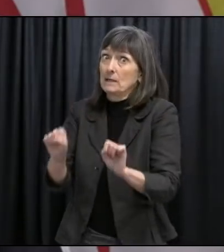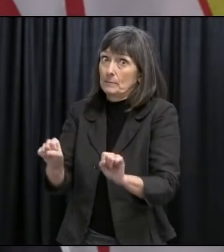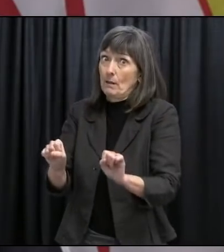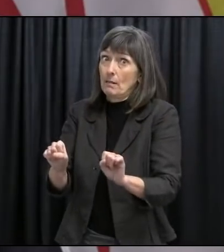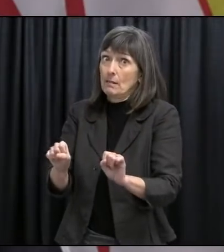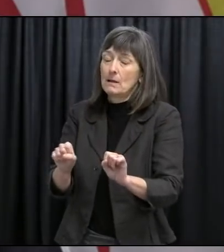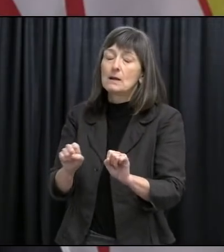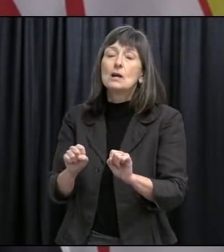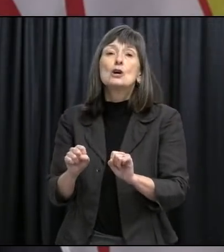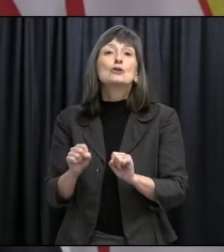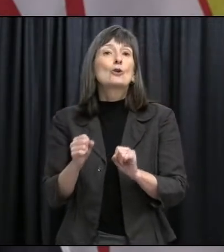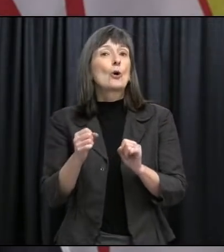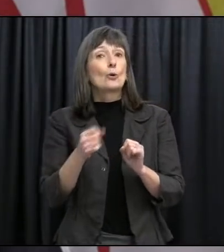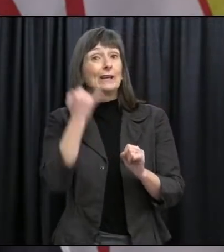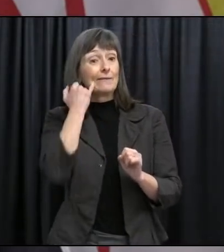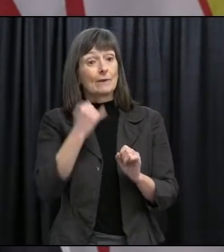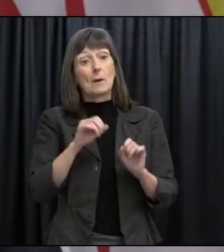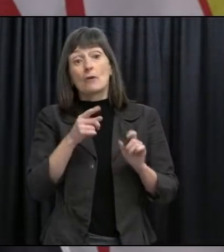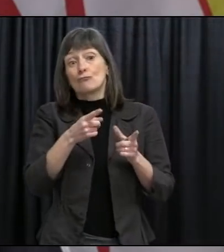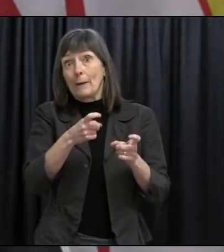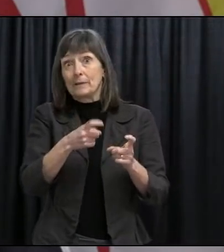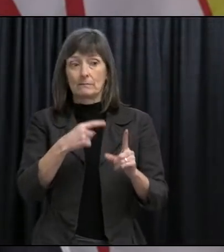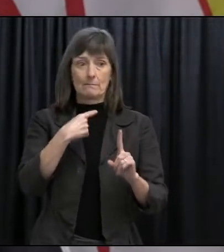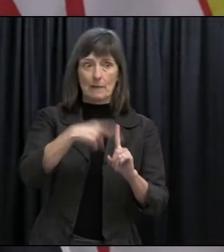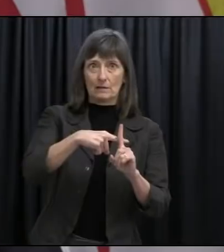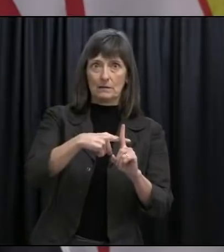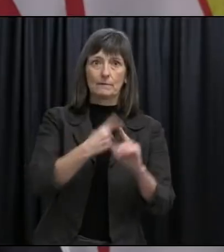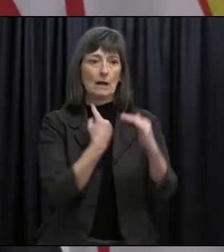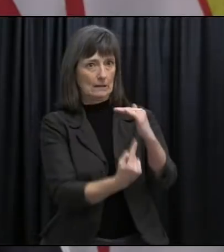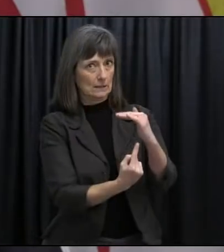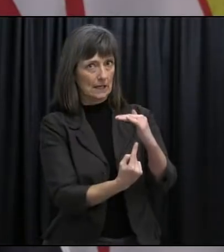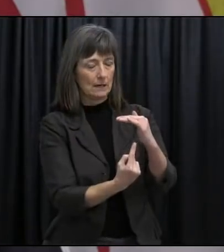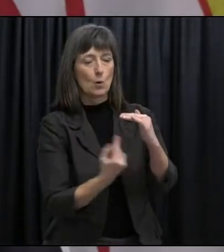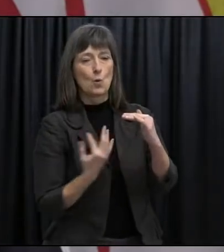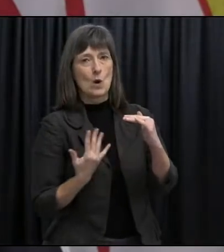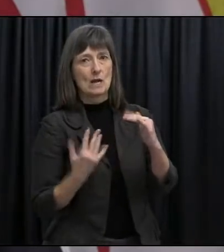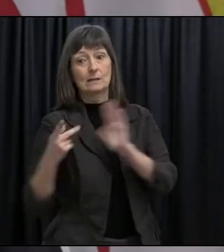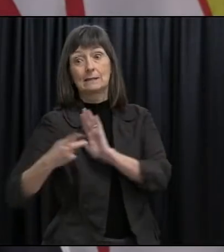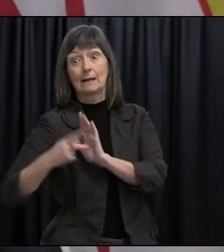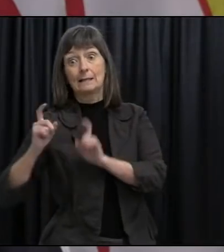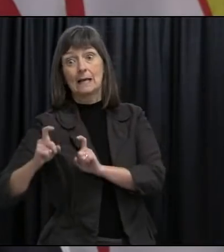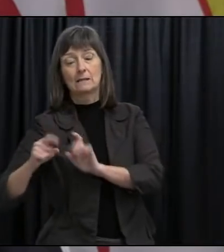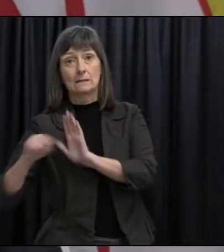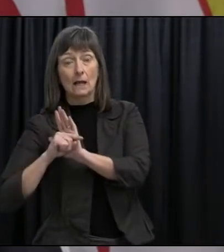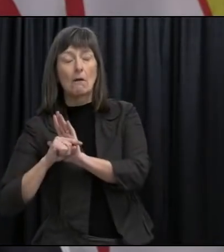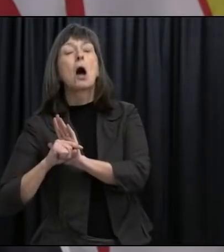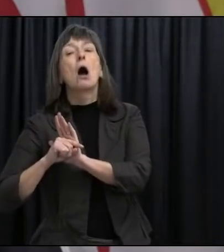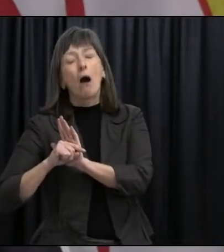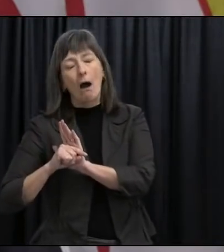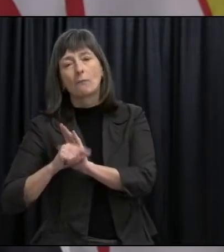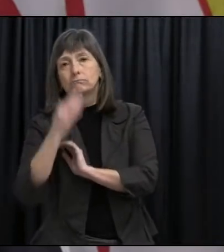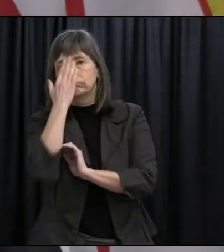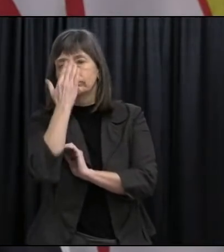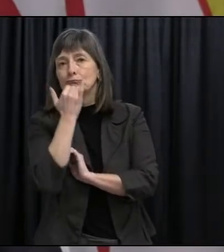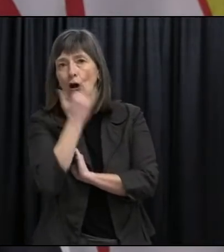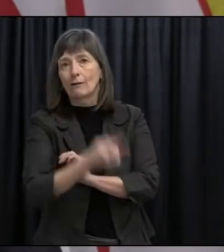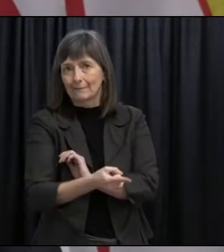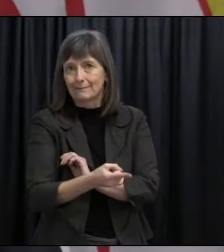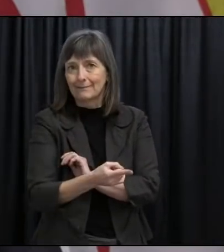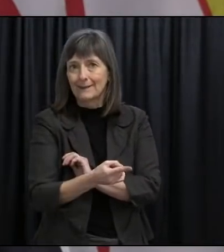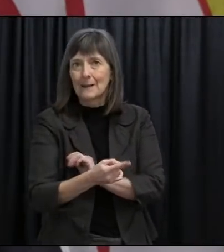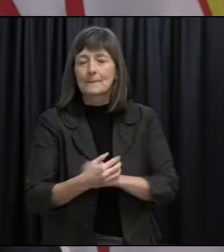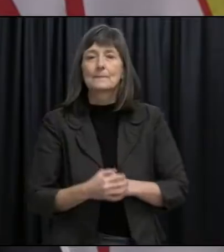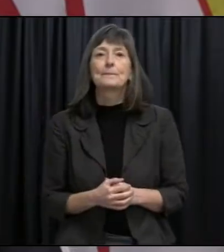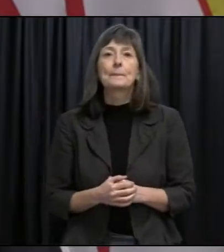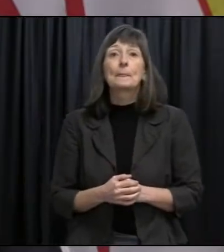by PCR. We have had some of the people who, we have had some of the tests, I should say, that were negative on the